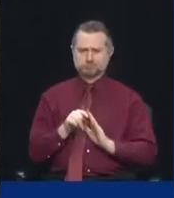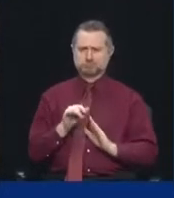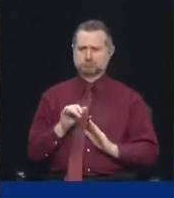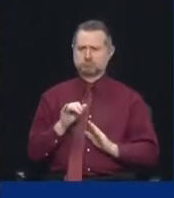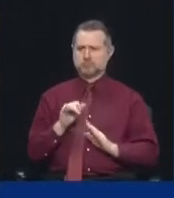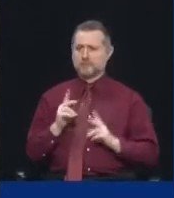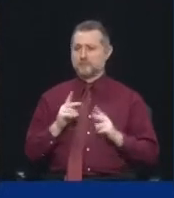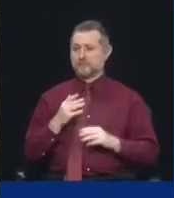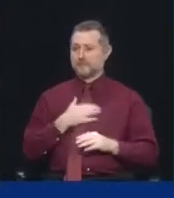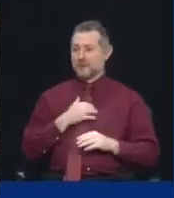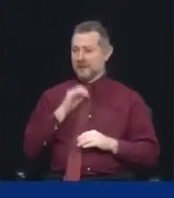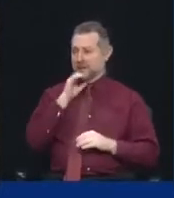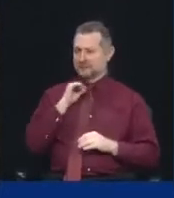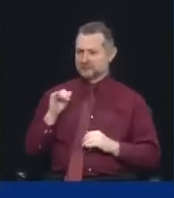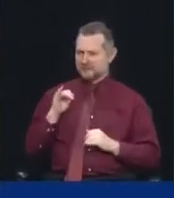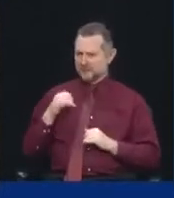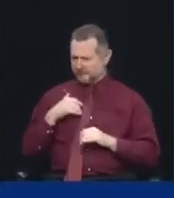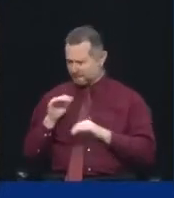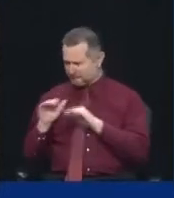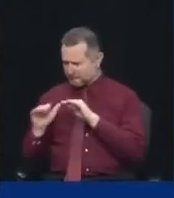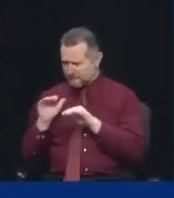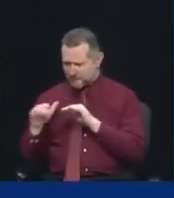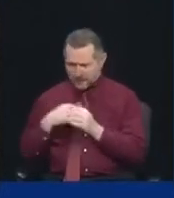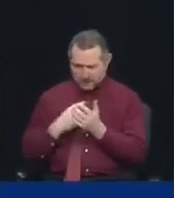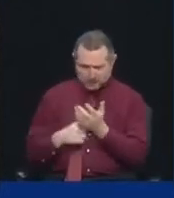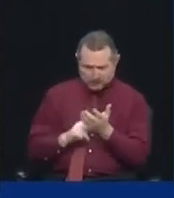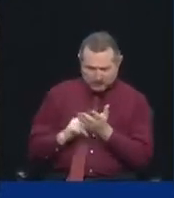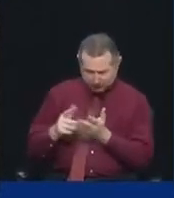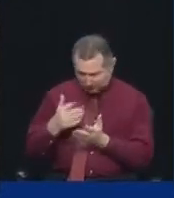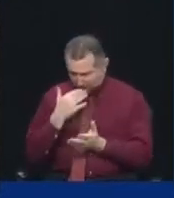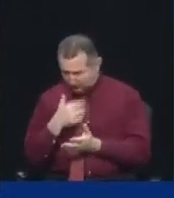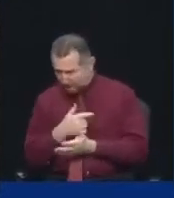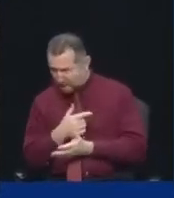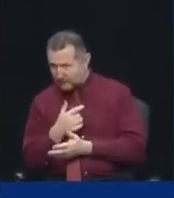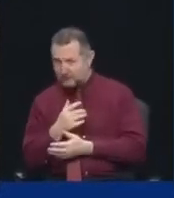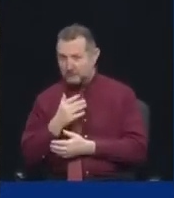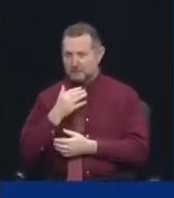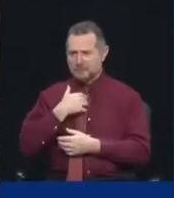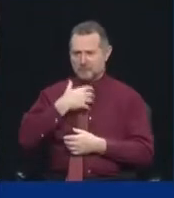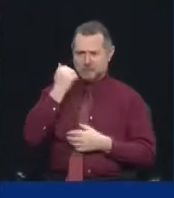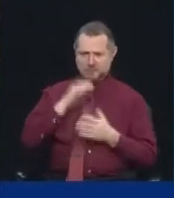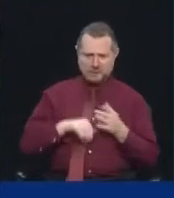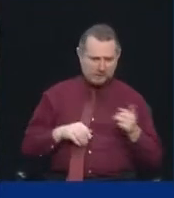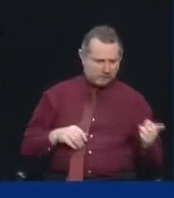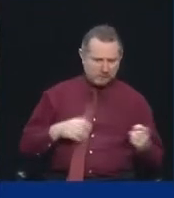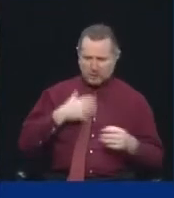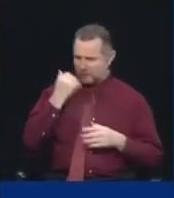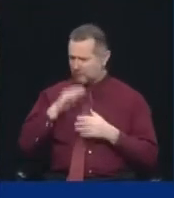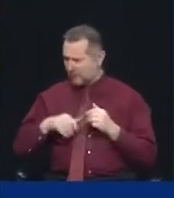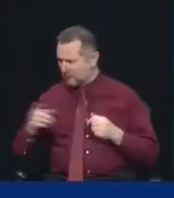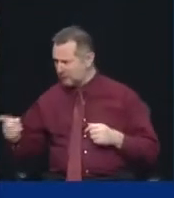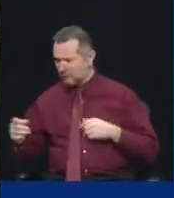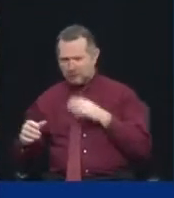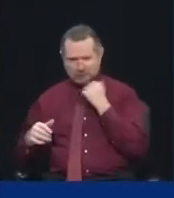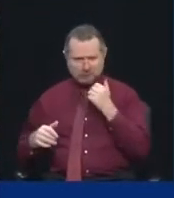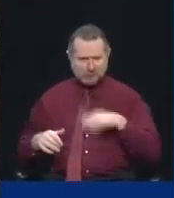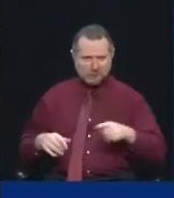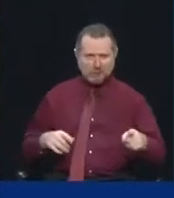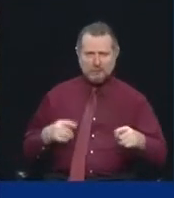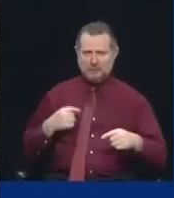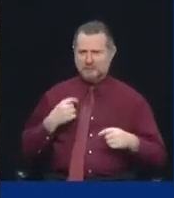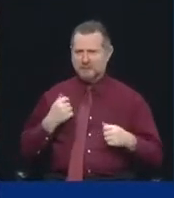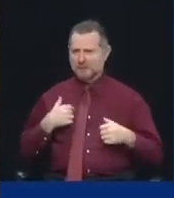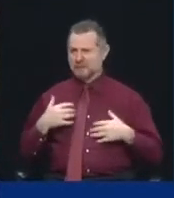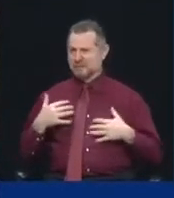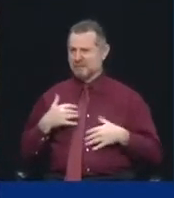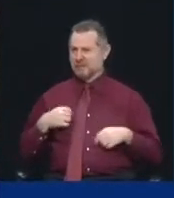cohort, and I know I'm older than Mike and older than the governor and older than Andrea, so you get a little scared and you say,